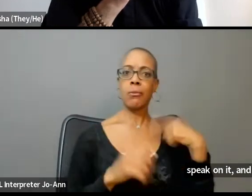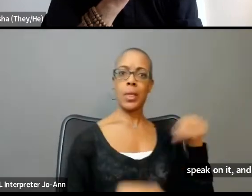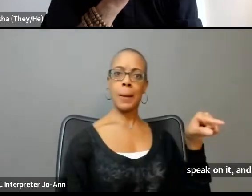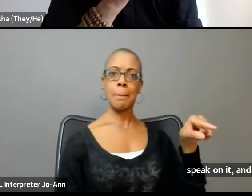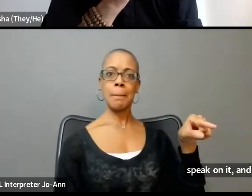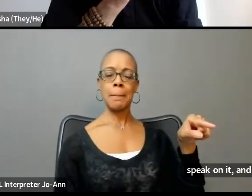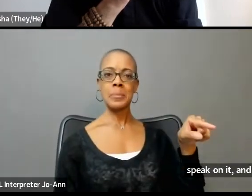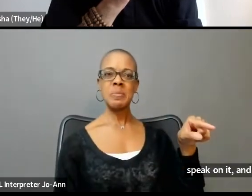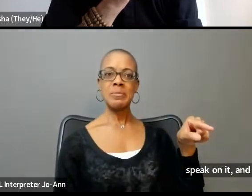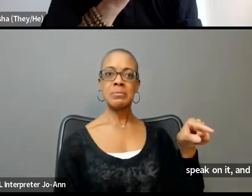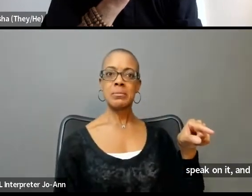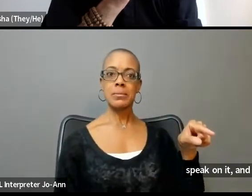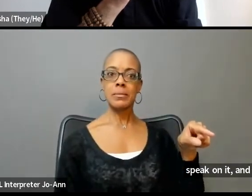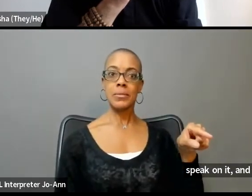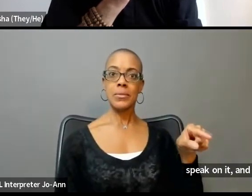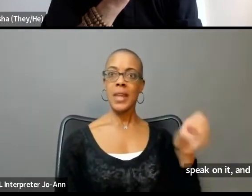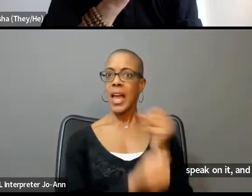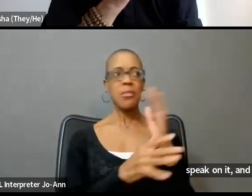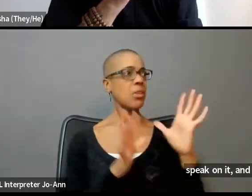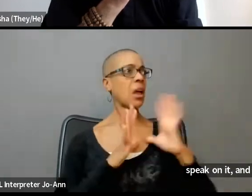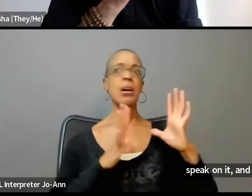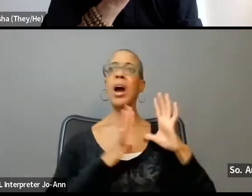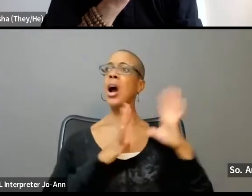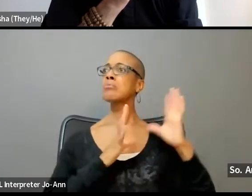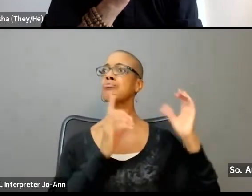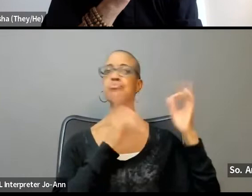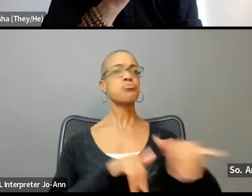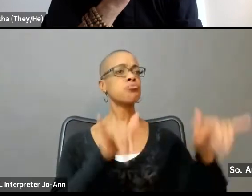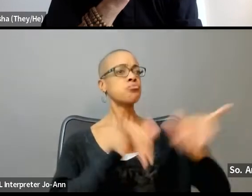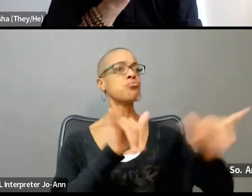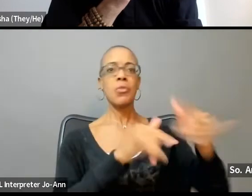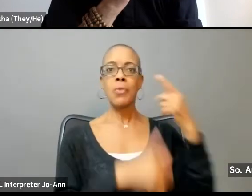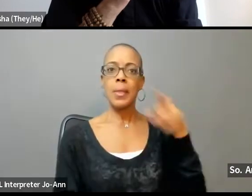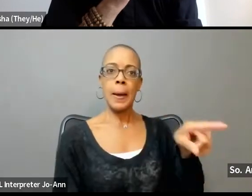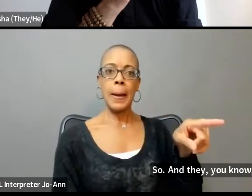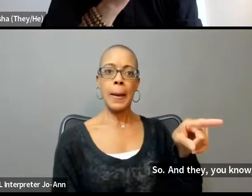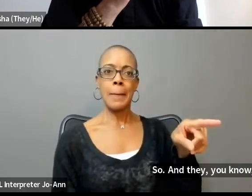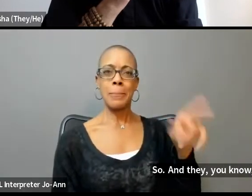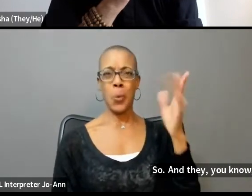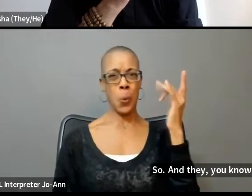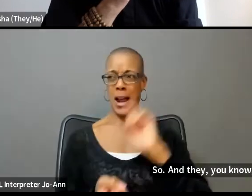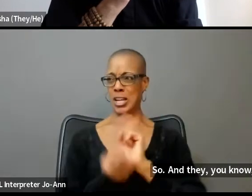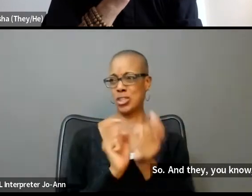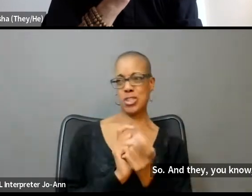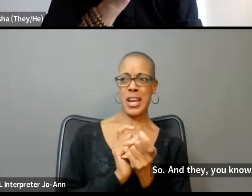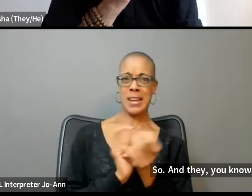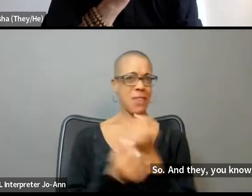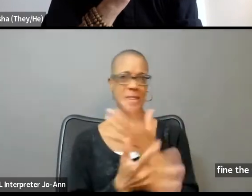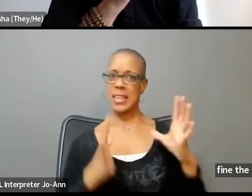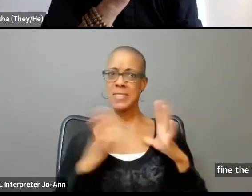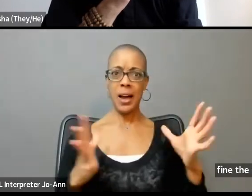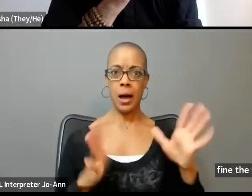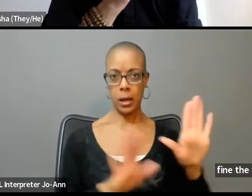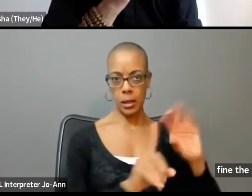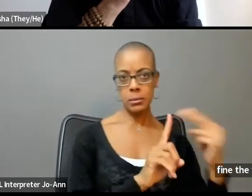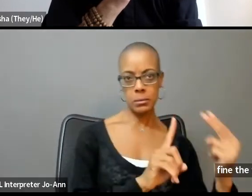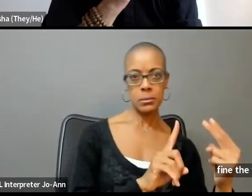you know, things have been working just fine the way they were. So why are we changing this?